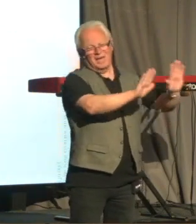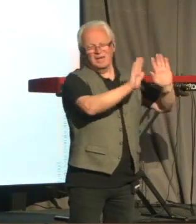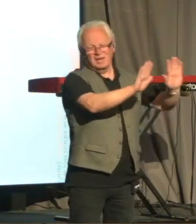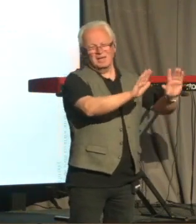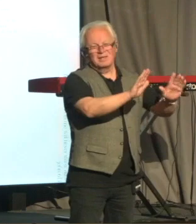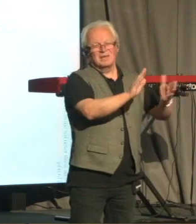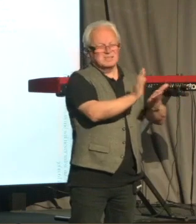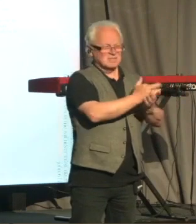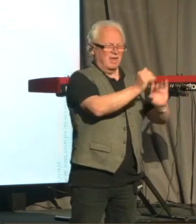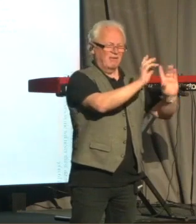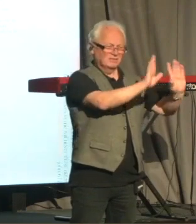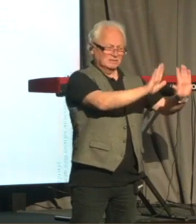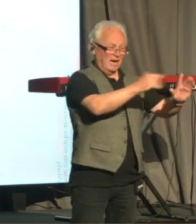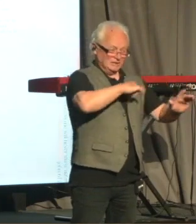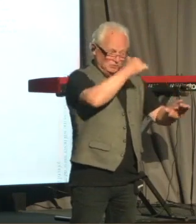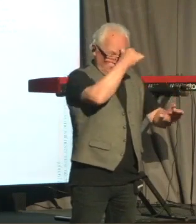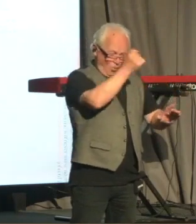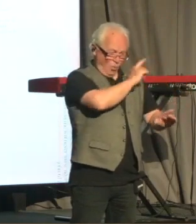I know why you're here.